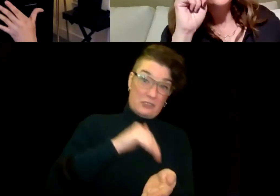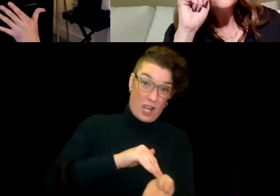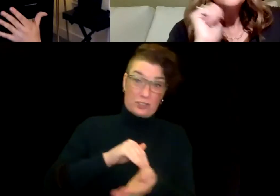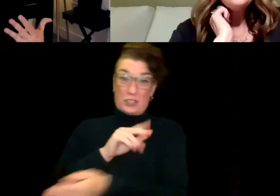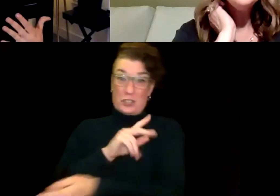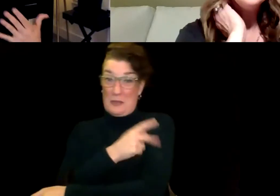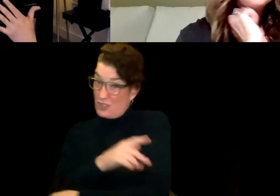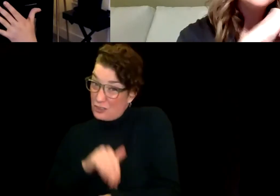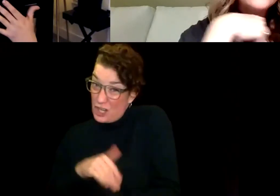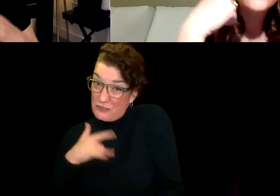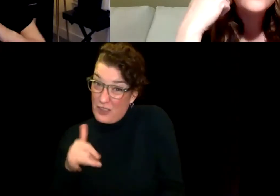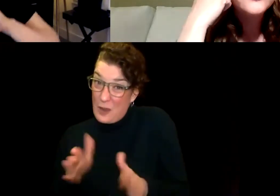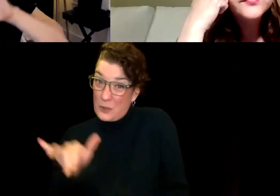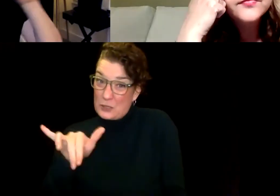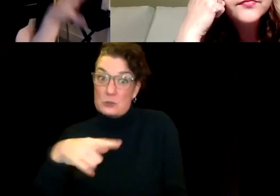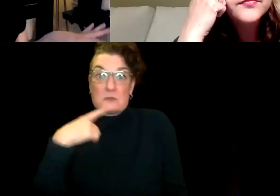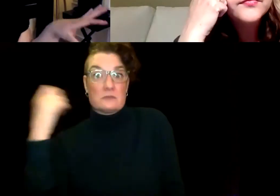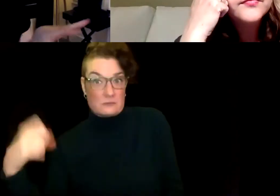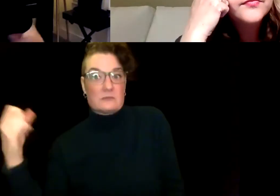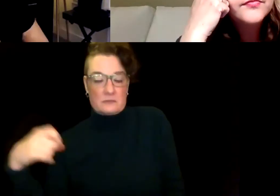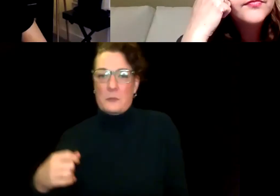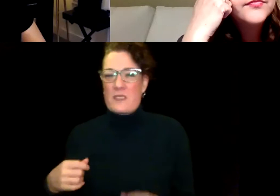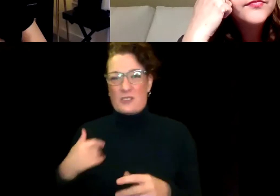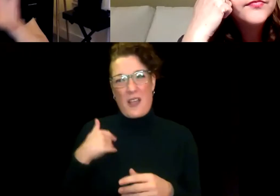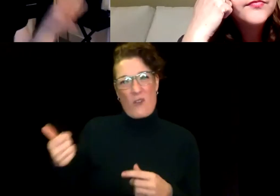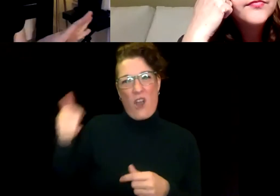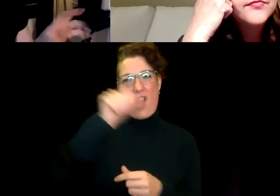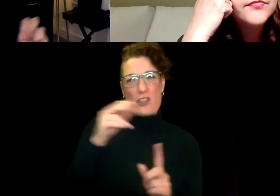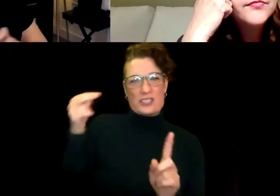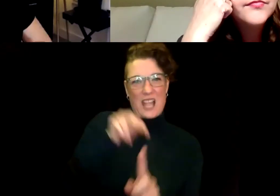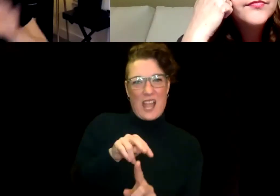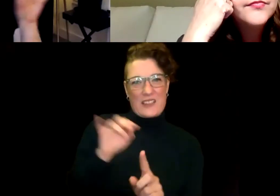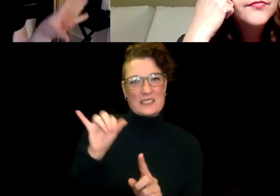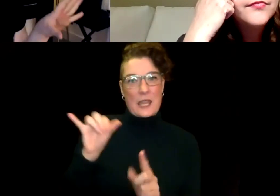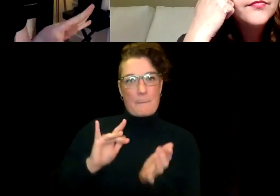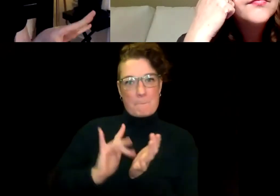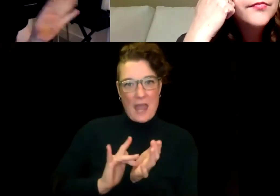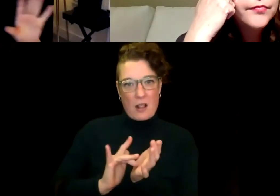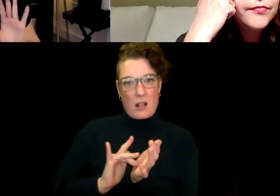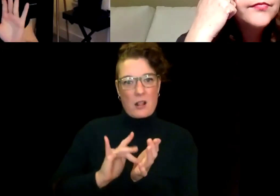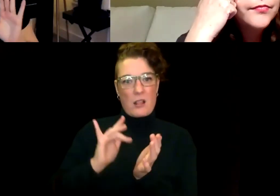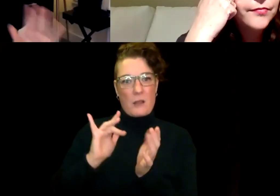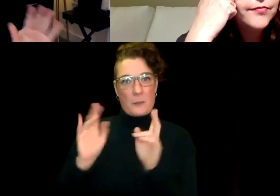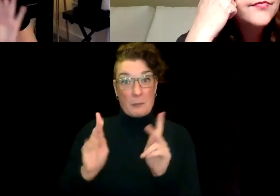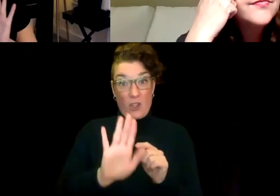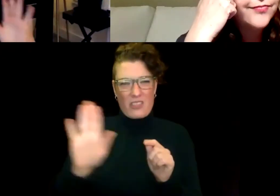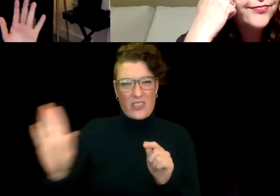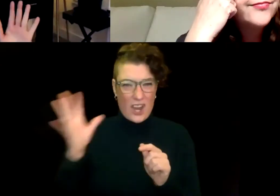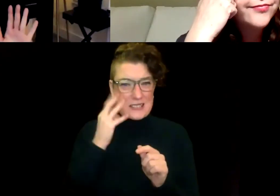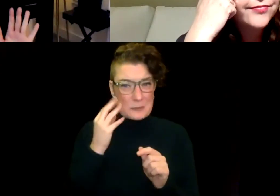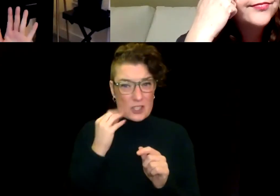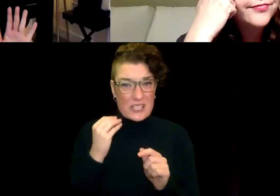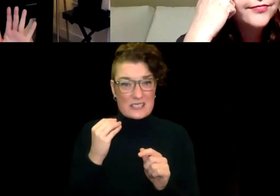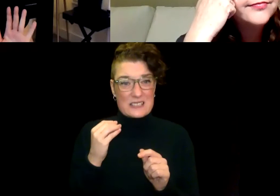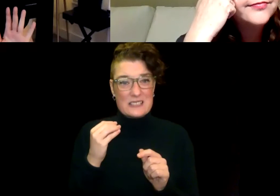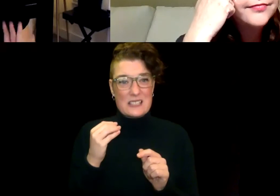so there's a whole side of this that is the kind of medical practitioner's experience. That's like the other side of what I think of as